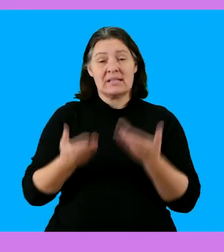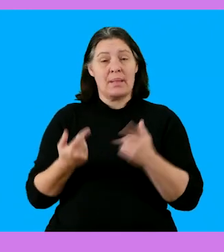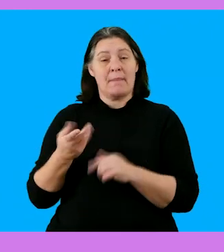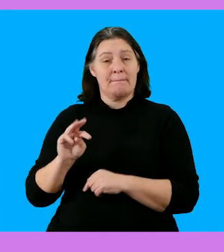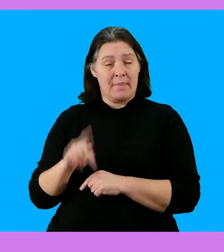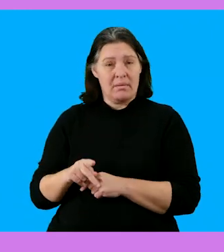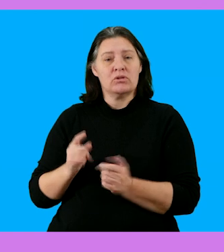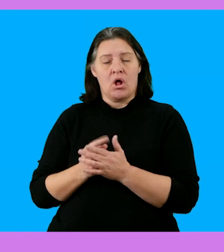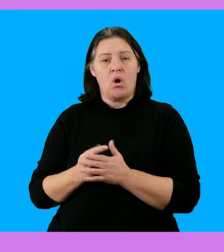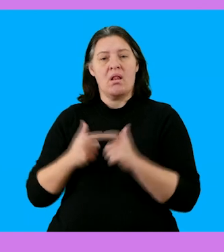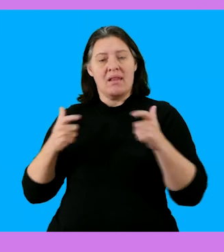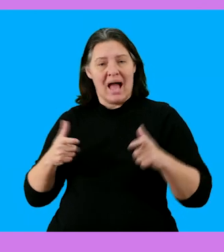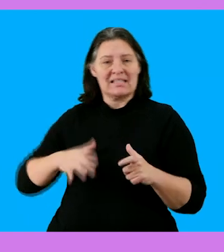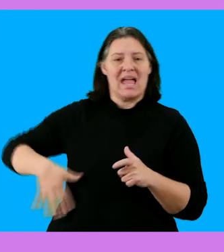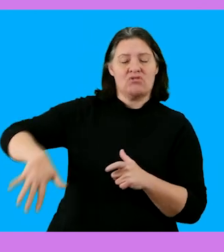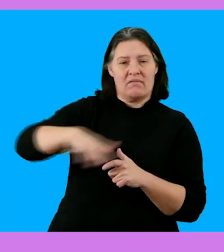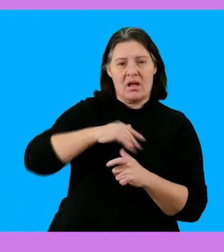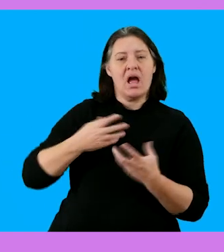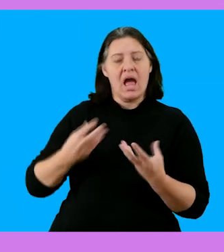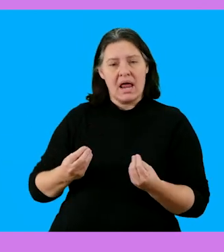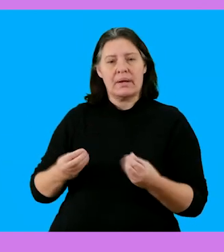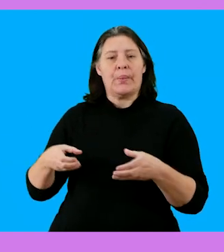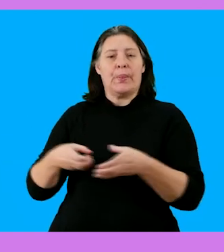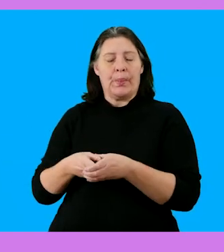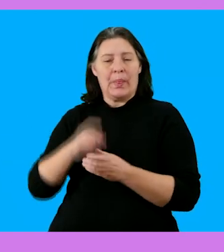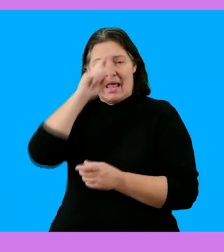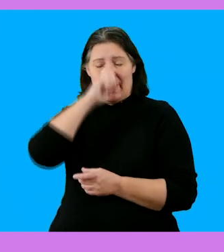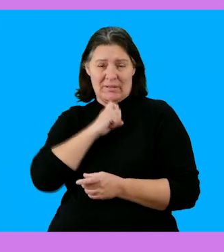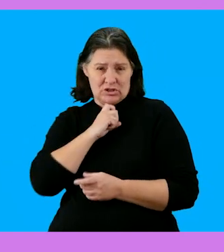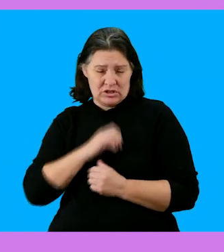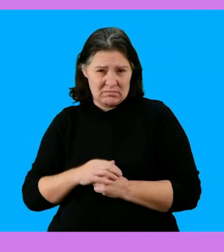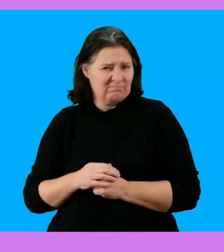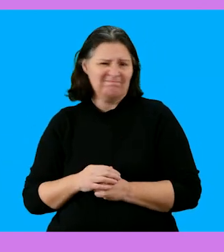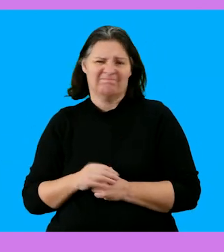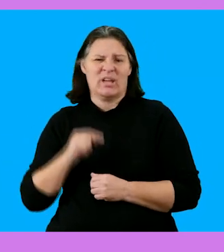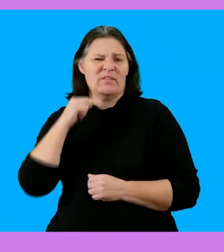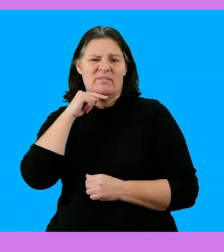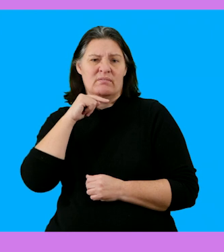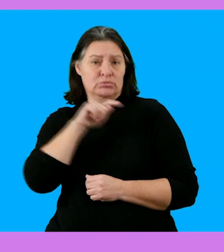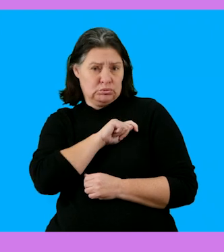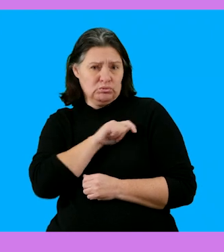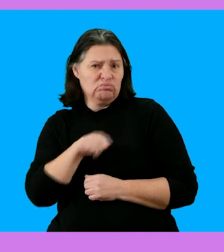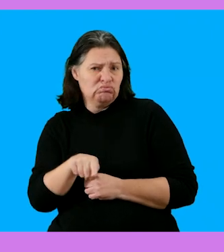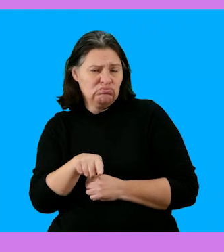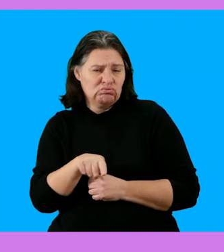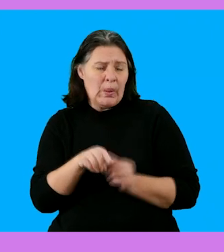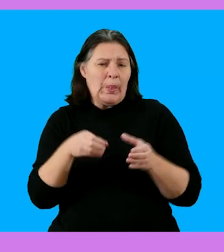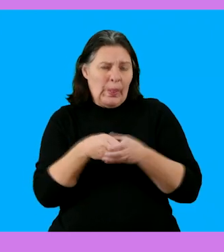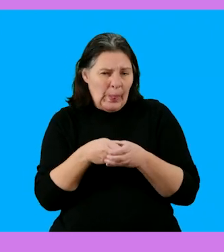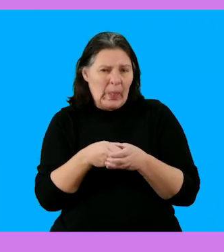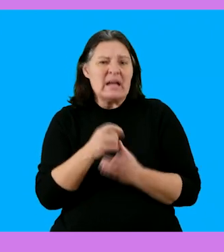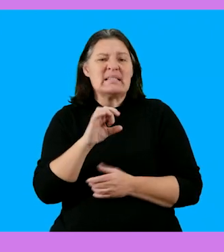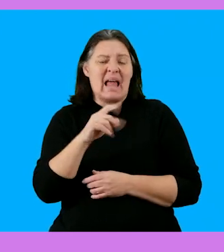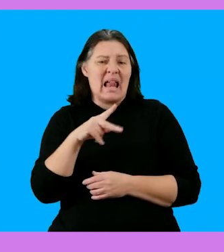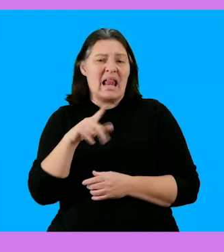a small scale map shows large area of land in a relatively small image. Now that is indeed true,